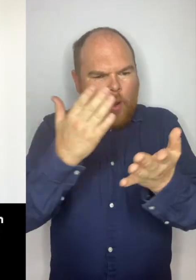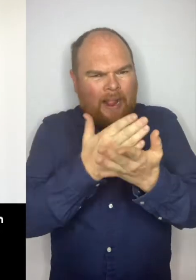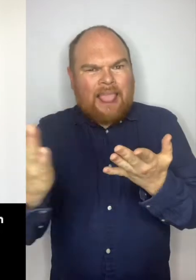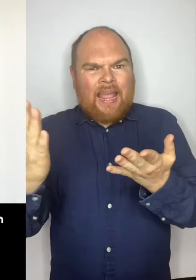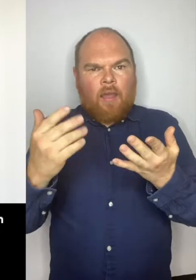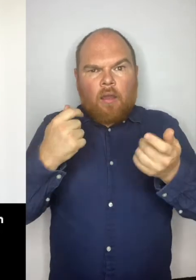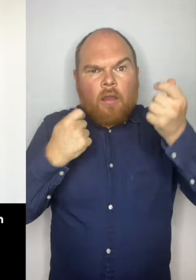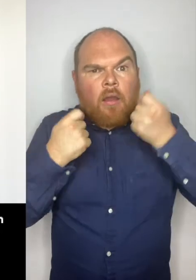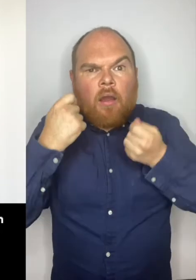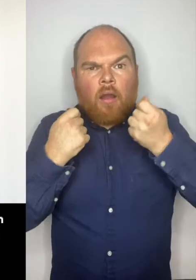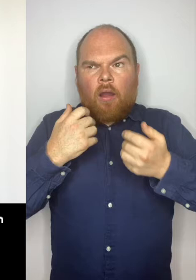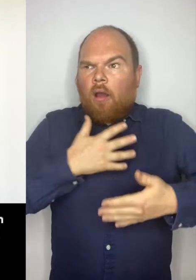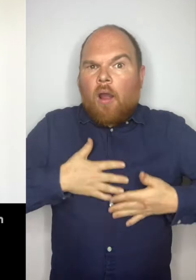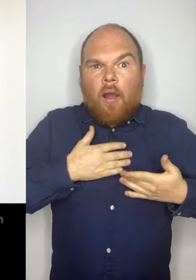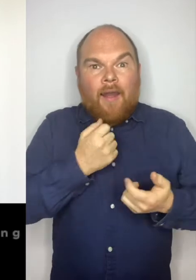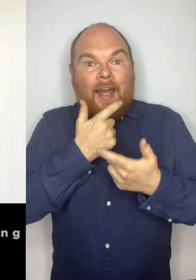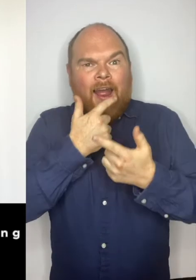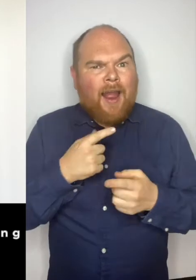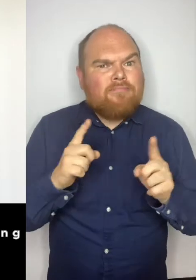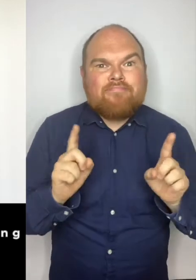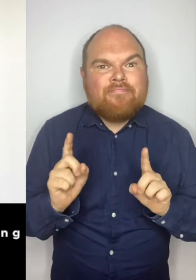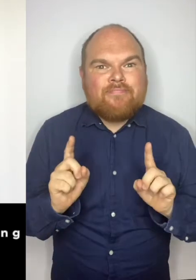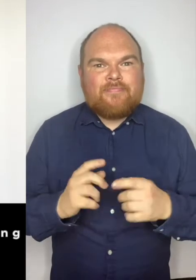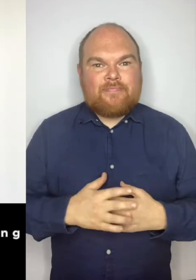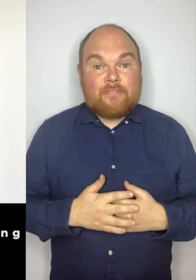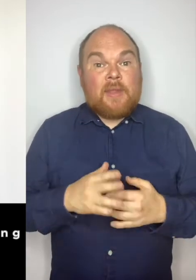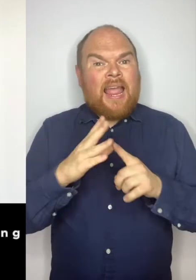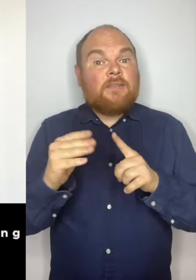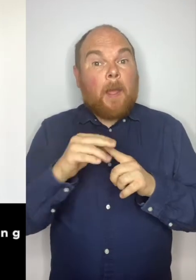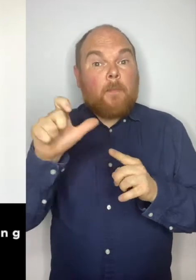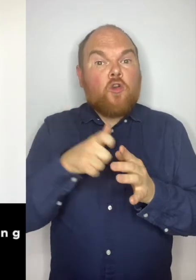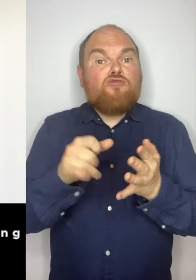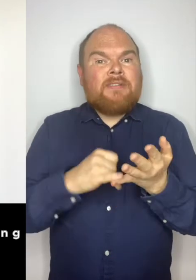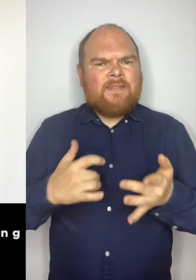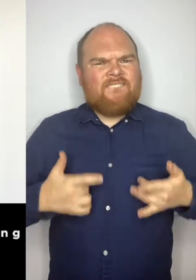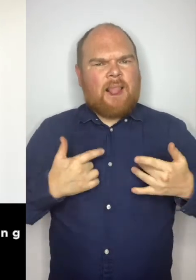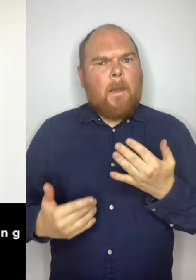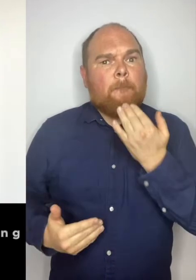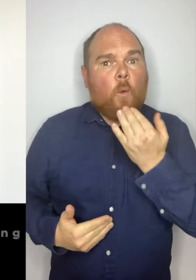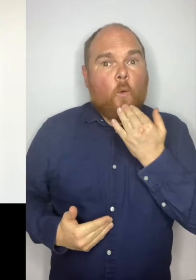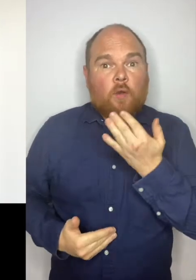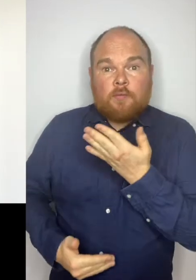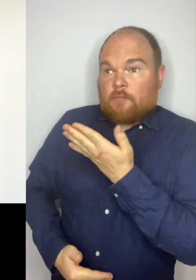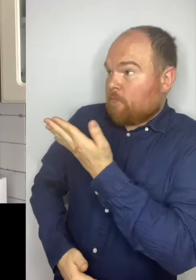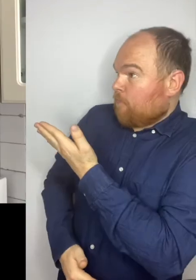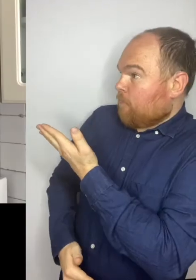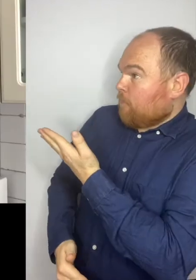in your performance with a facial expression. So for example, here's me looking really bored.